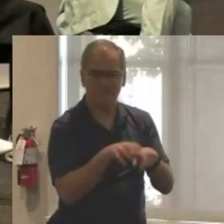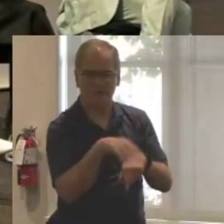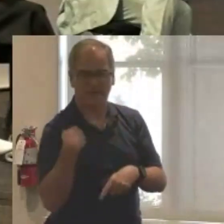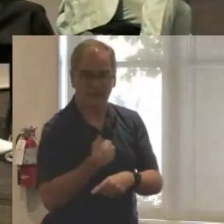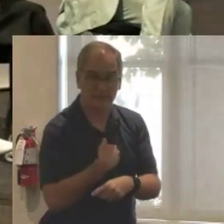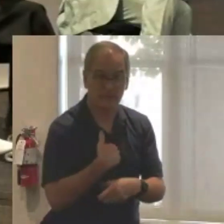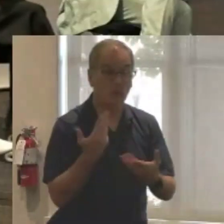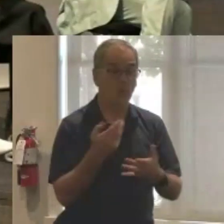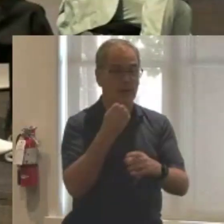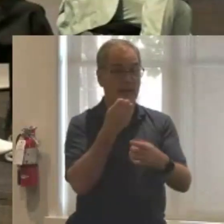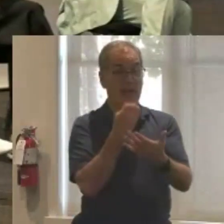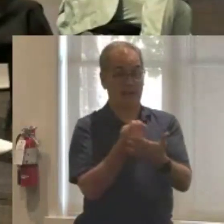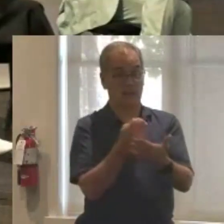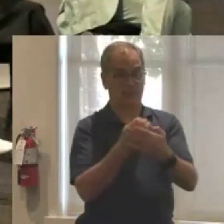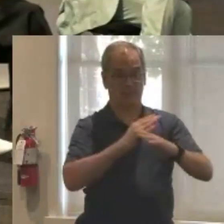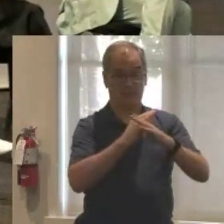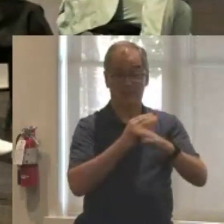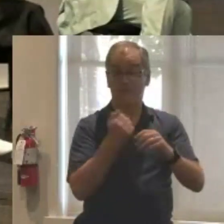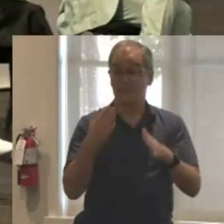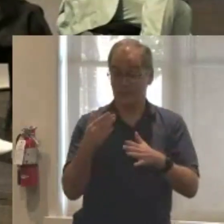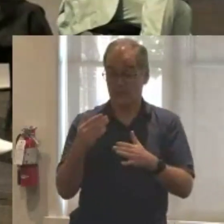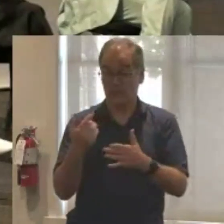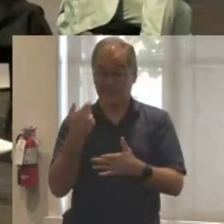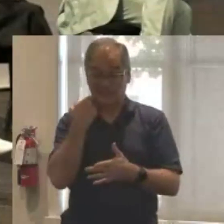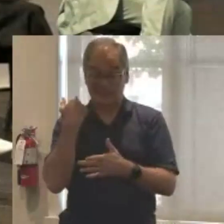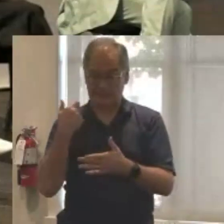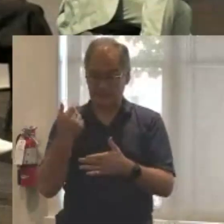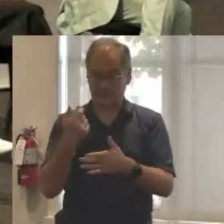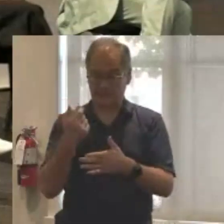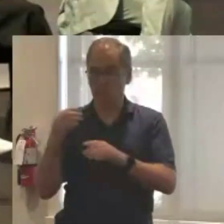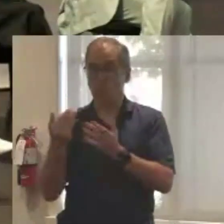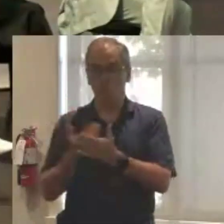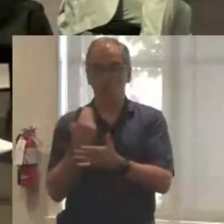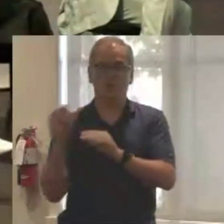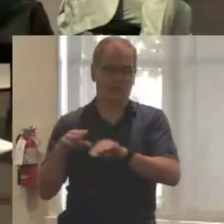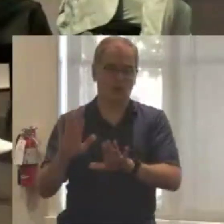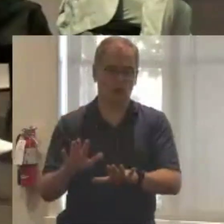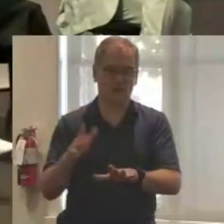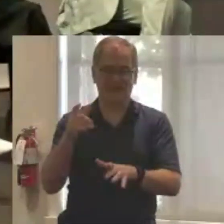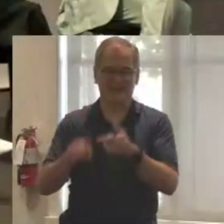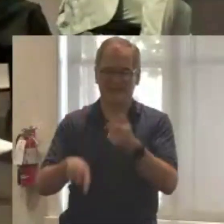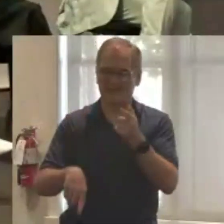Economic barriers, so many newcomer youth and families do not have the income they need to obtain the support that they need.